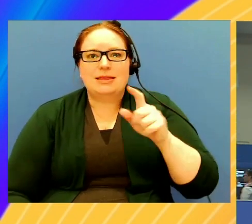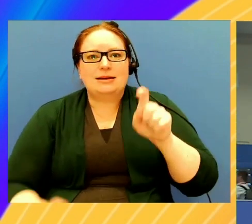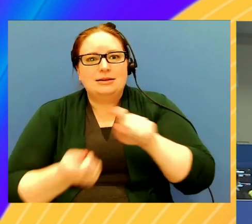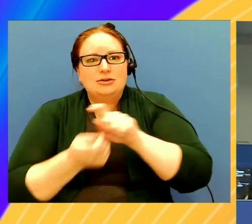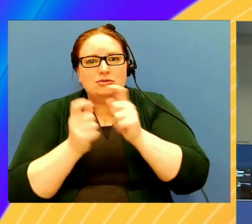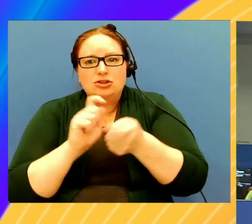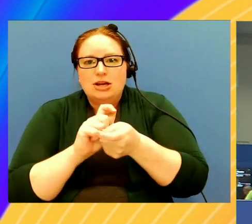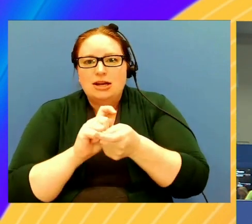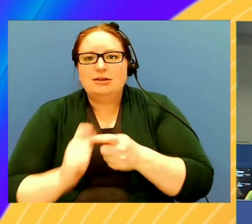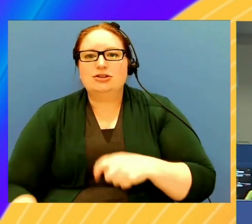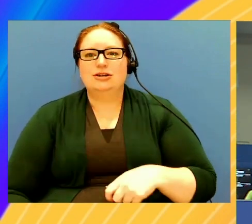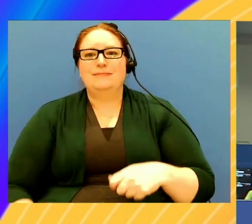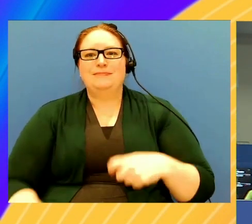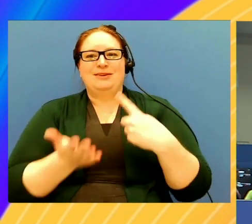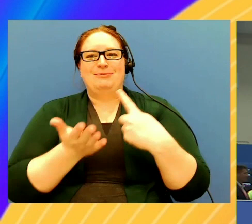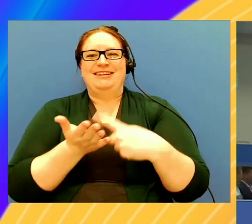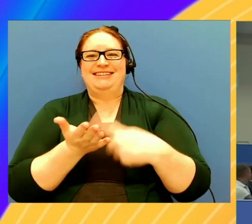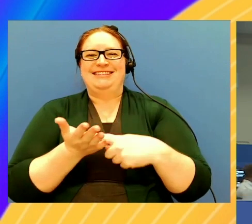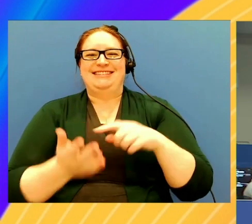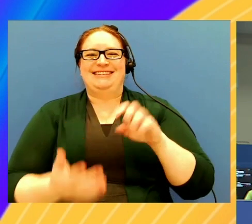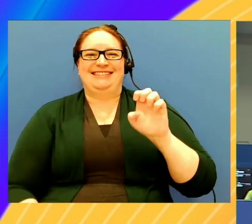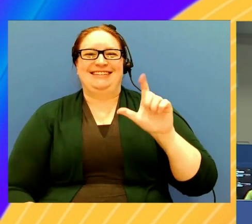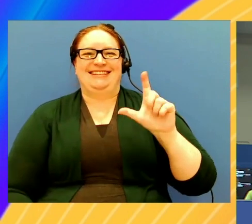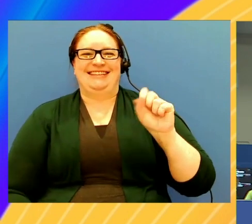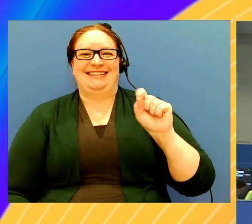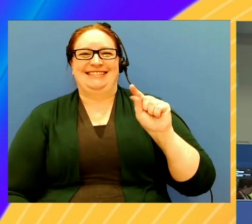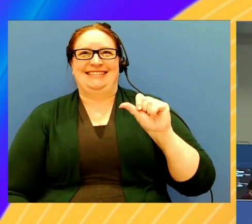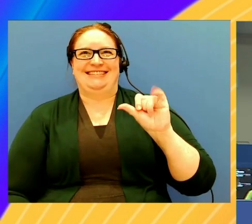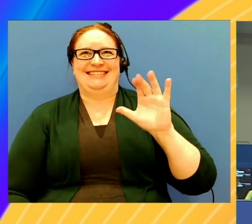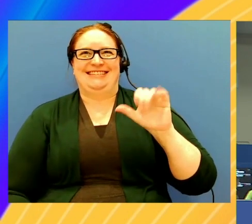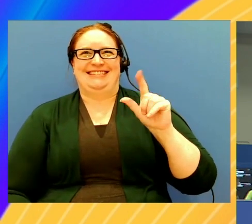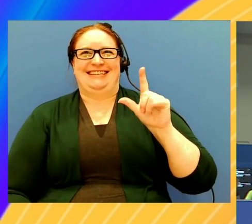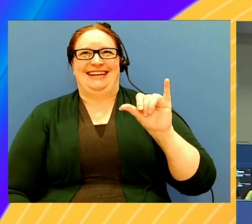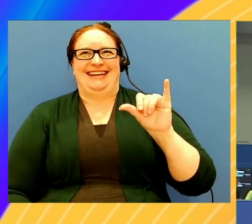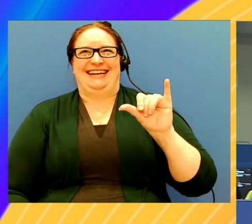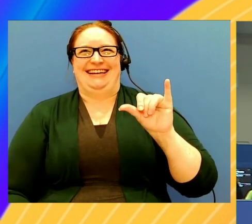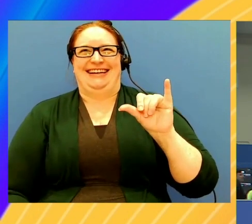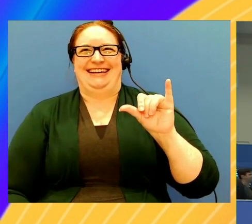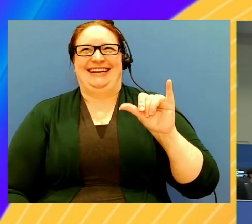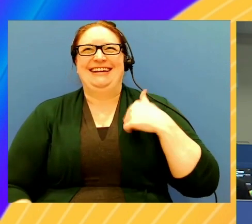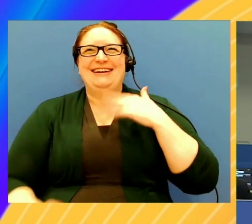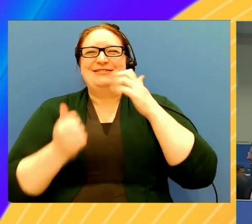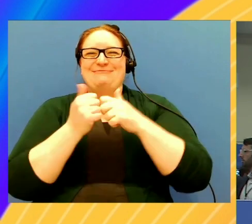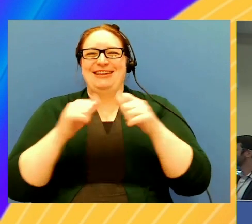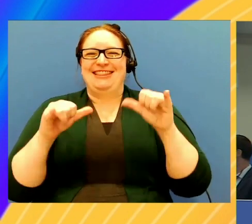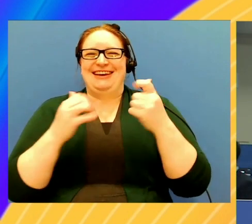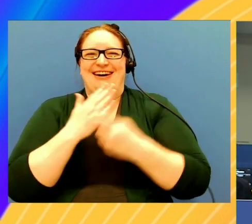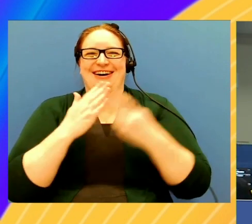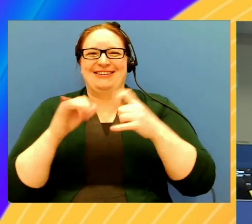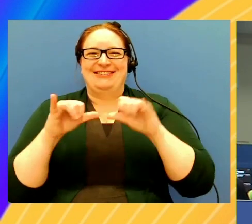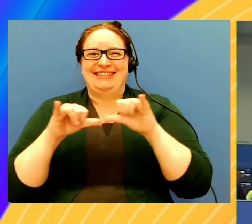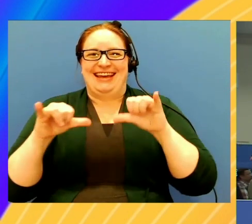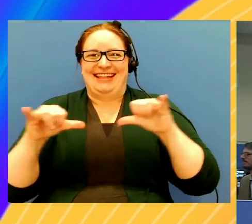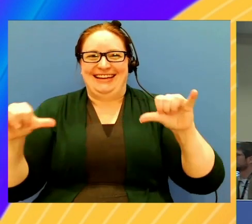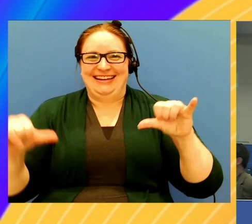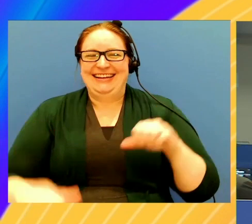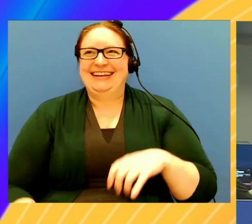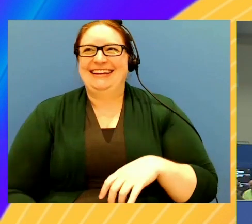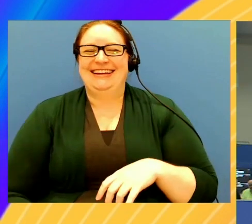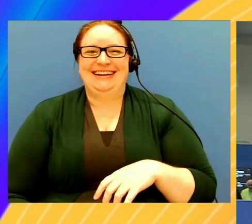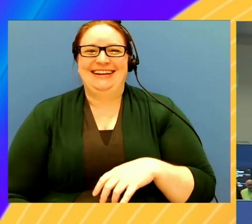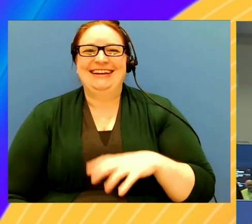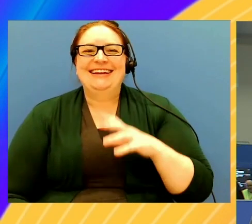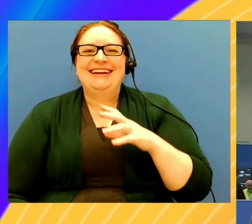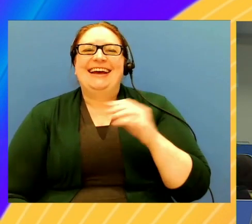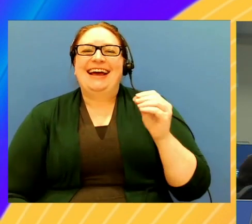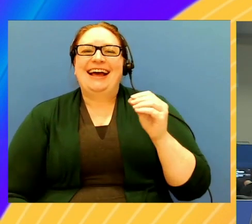about elasticity, and we know how alarms can kind of play a role in helping your elasticity with auto-scaling. But let me